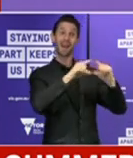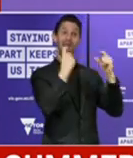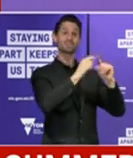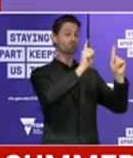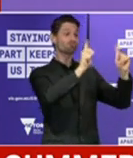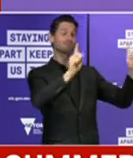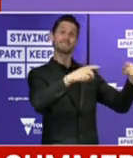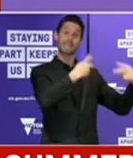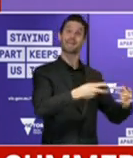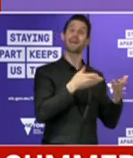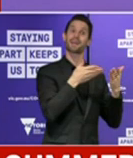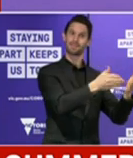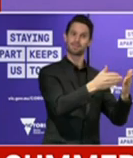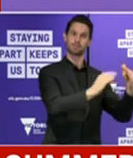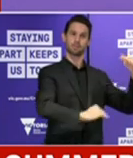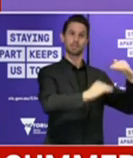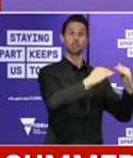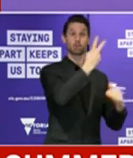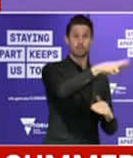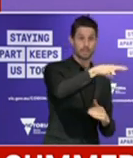allowed again with a maximum of 20 people.